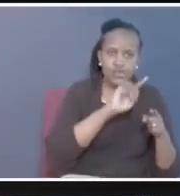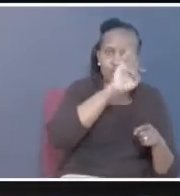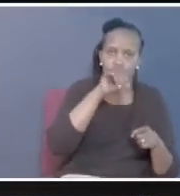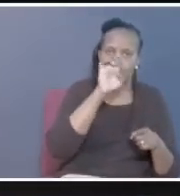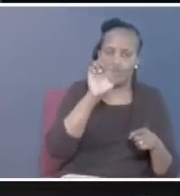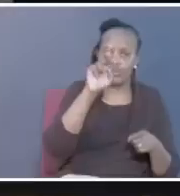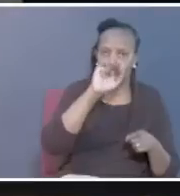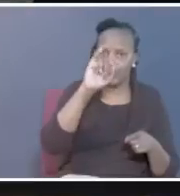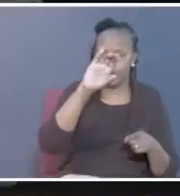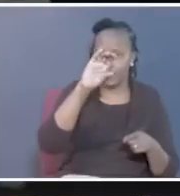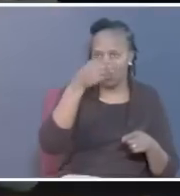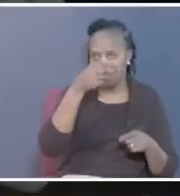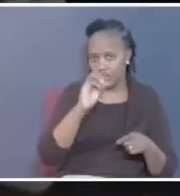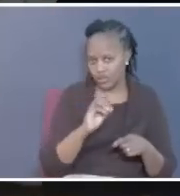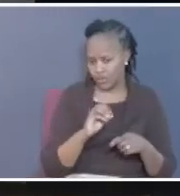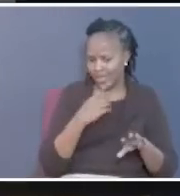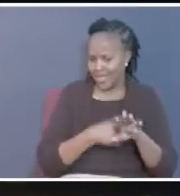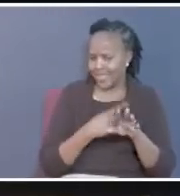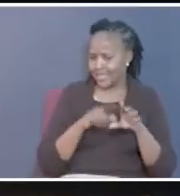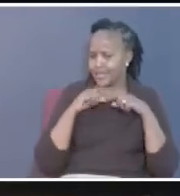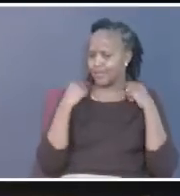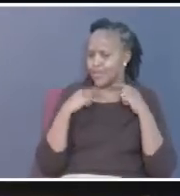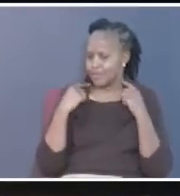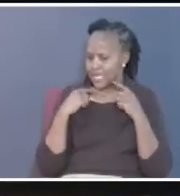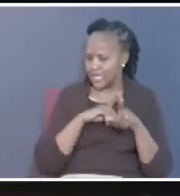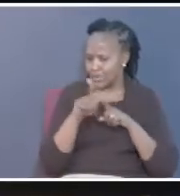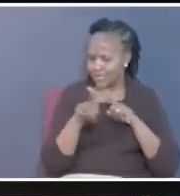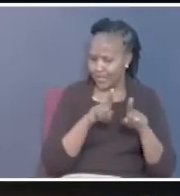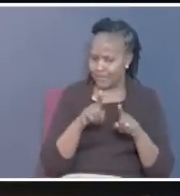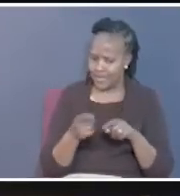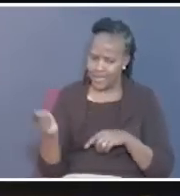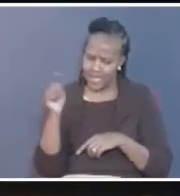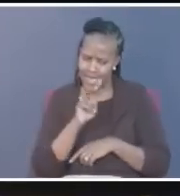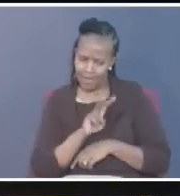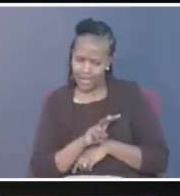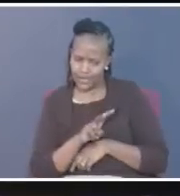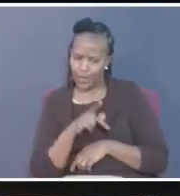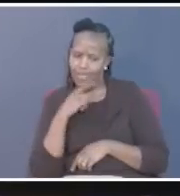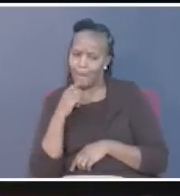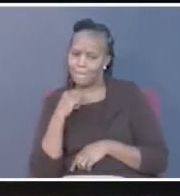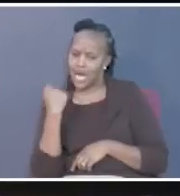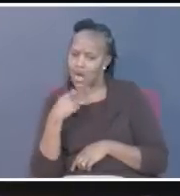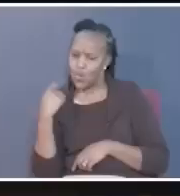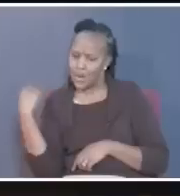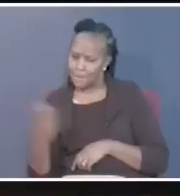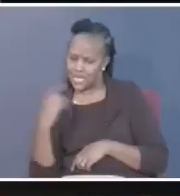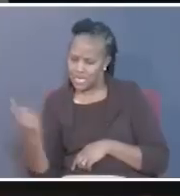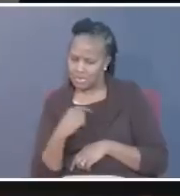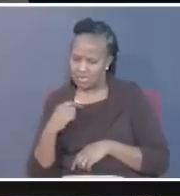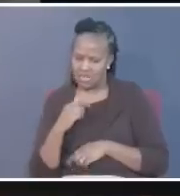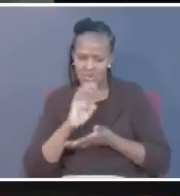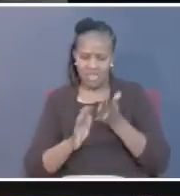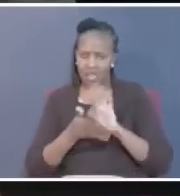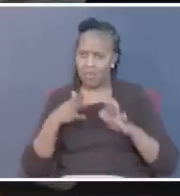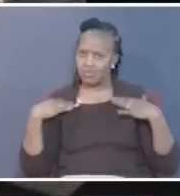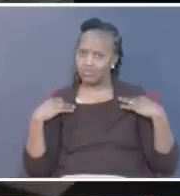that as the priest traveled down the road, when he came upon this man who had fallen upon robbers and had been stripped and